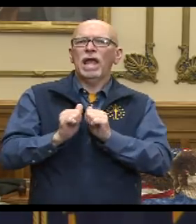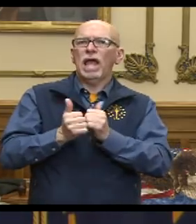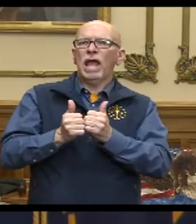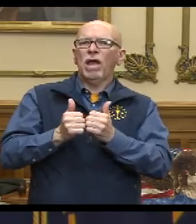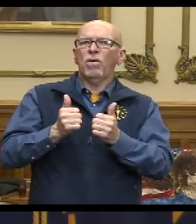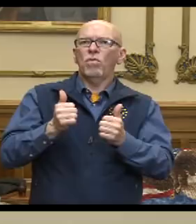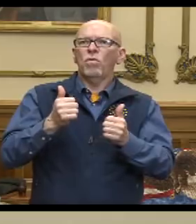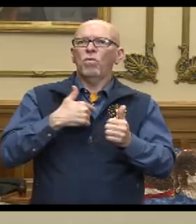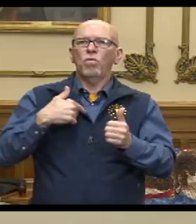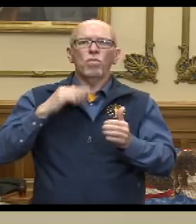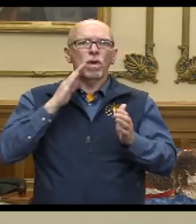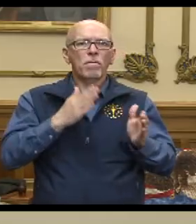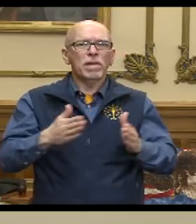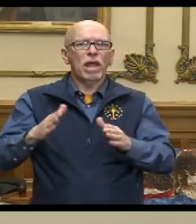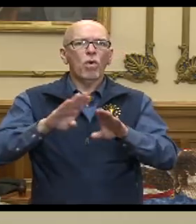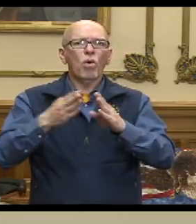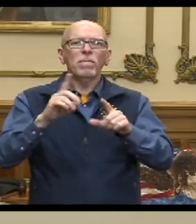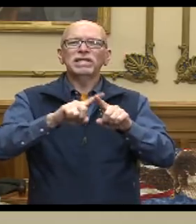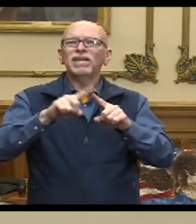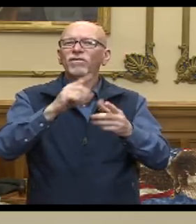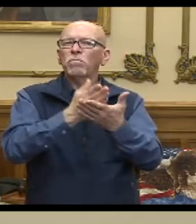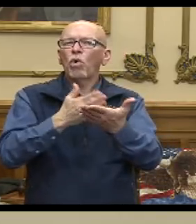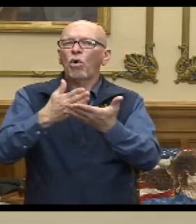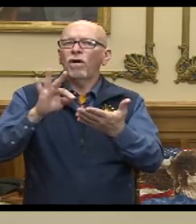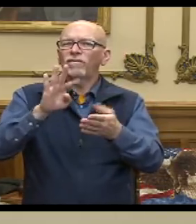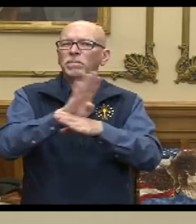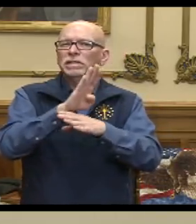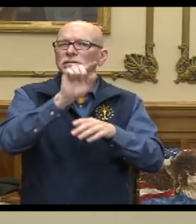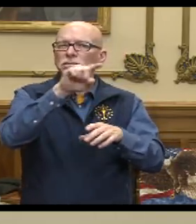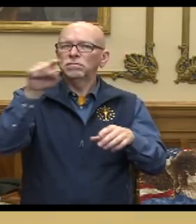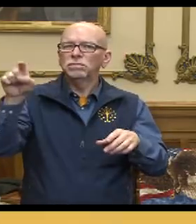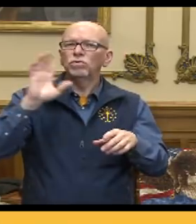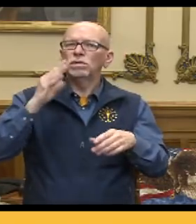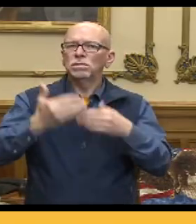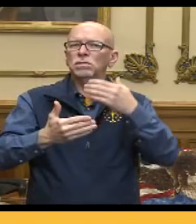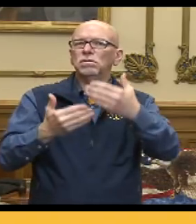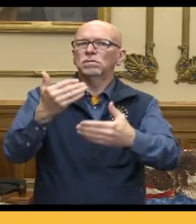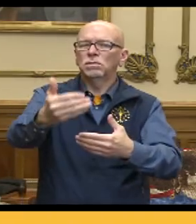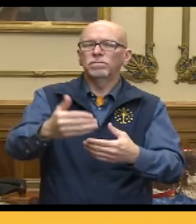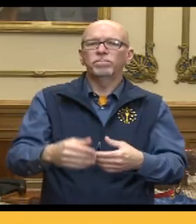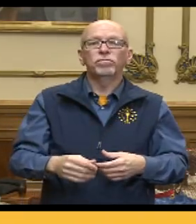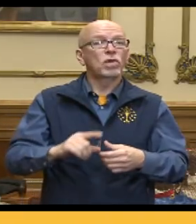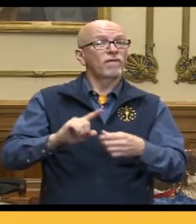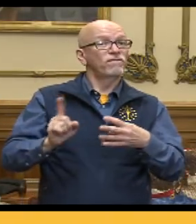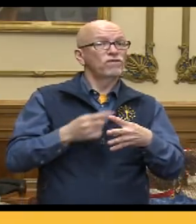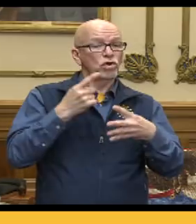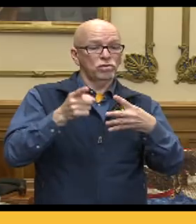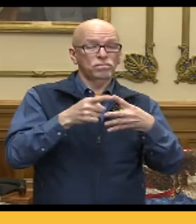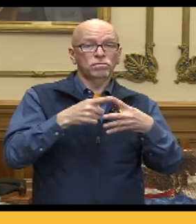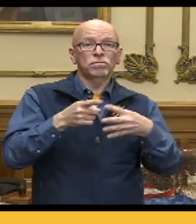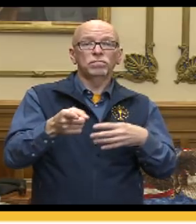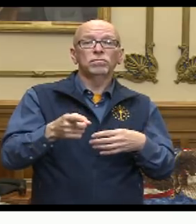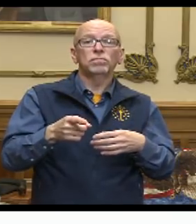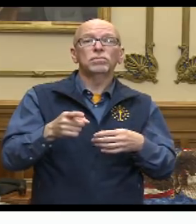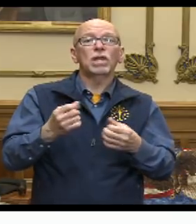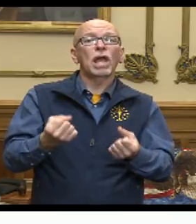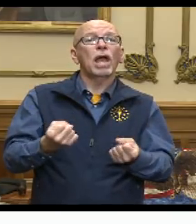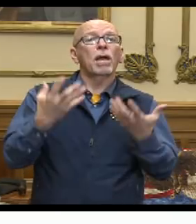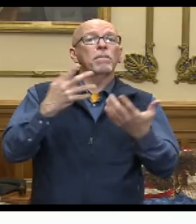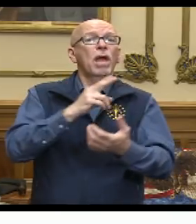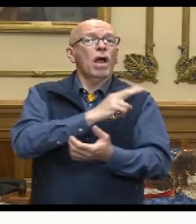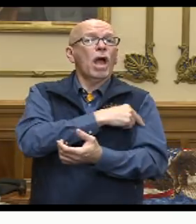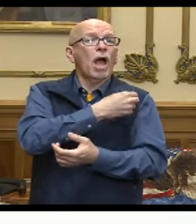plans to reopen various sectors of the economy move forward. First, that the number of